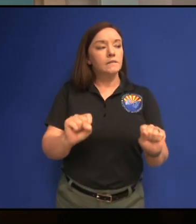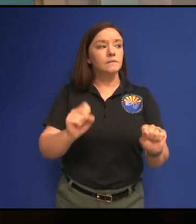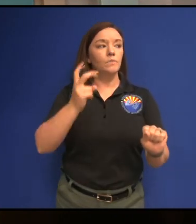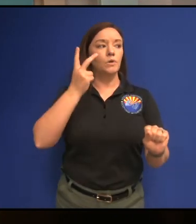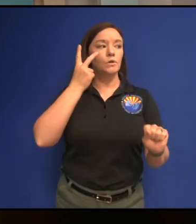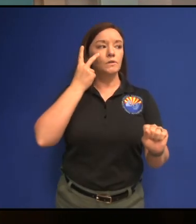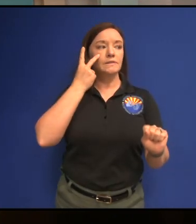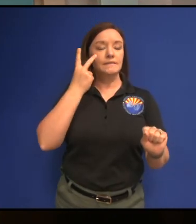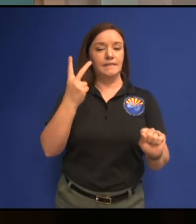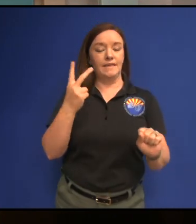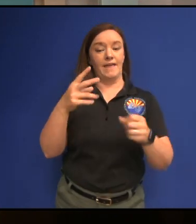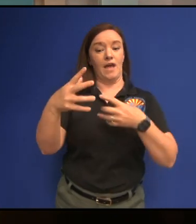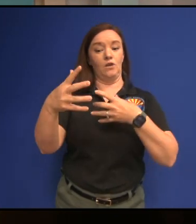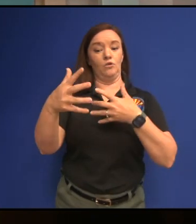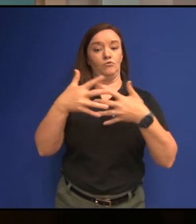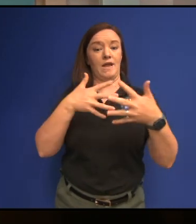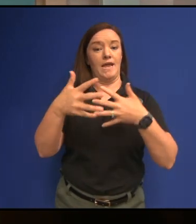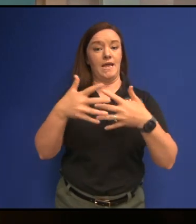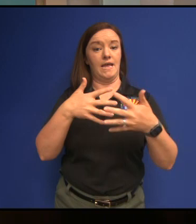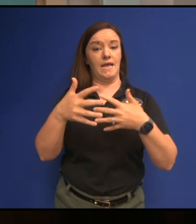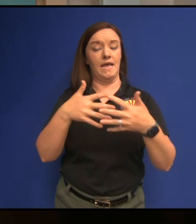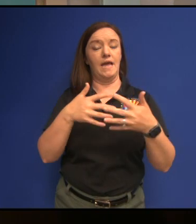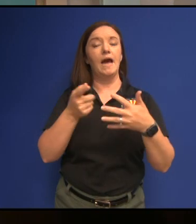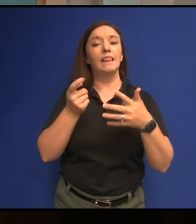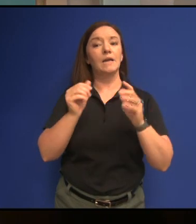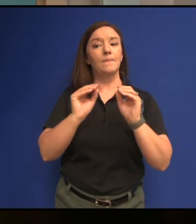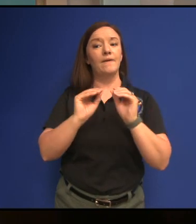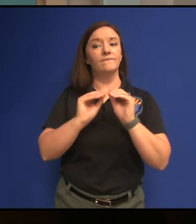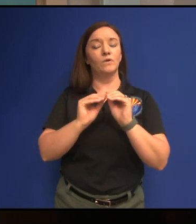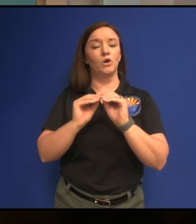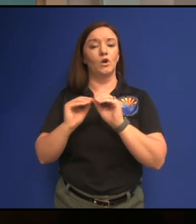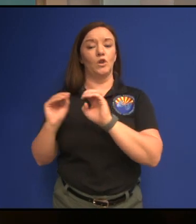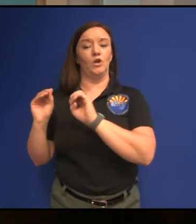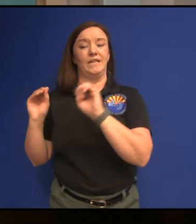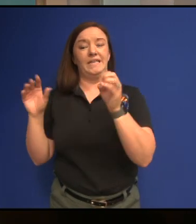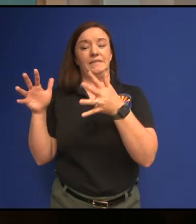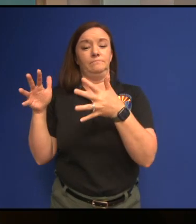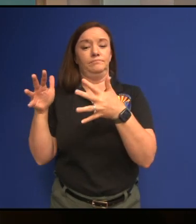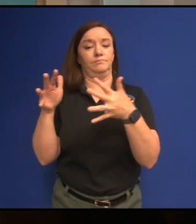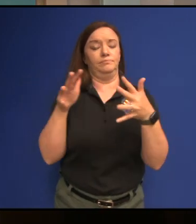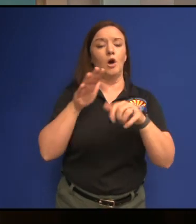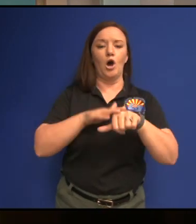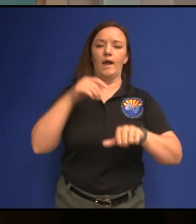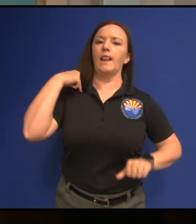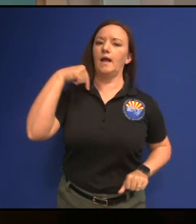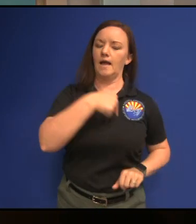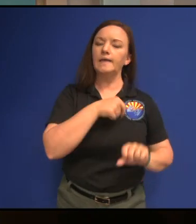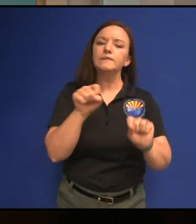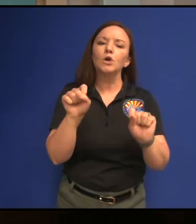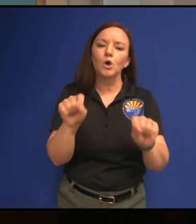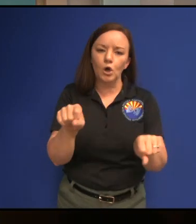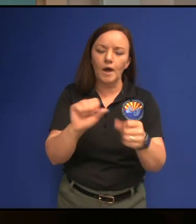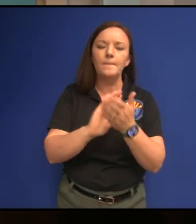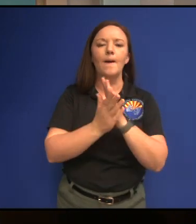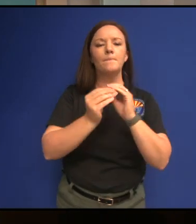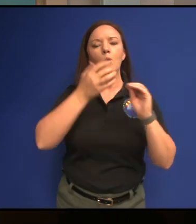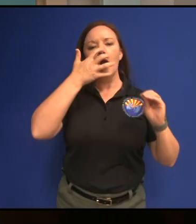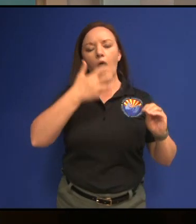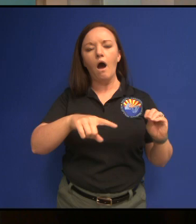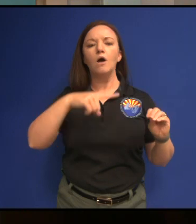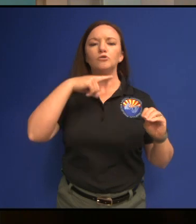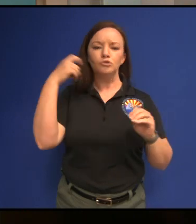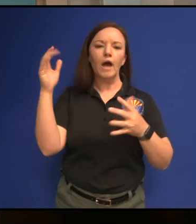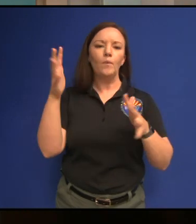area of gray shading pushed a little bit further east over our area, where we start to get more into that hotter, drier, and windy